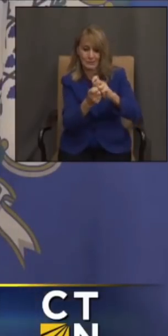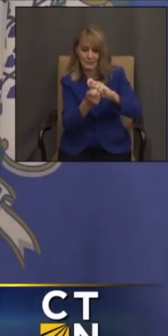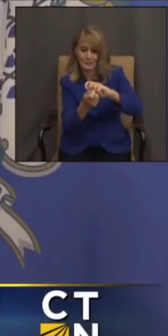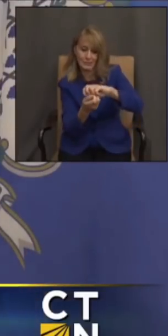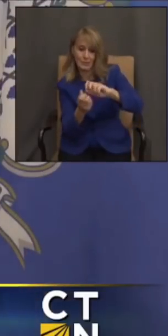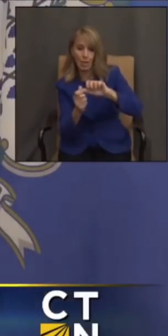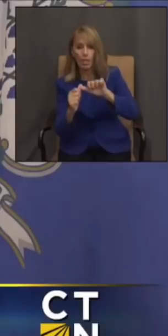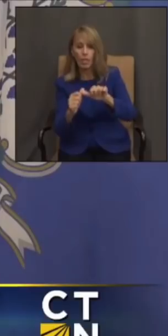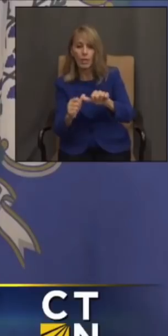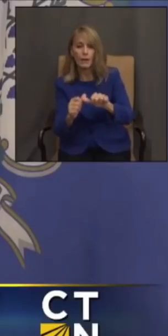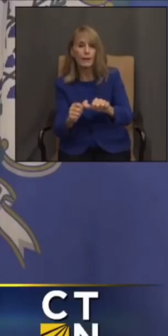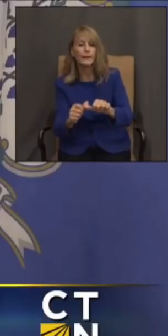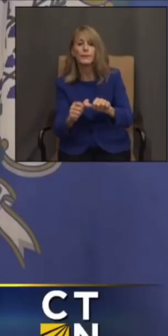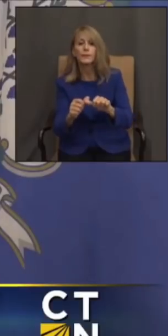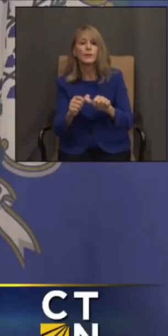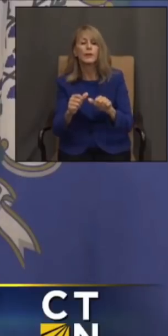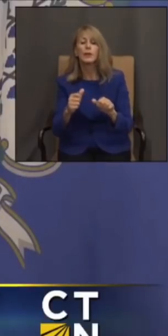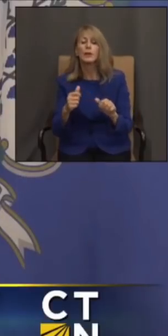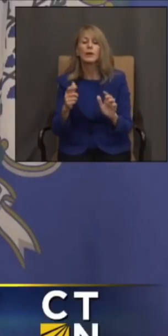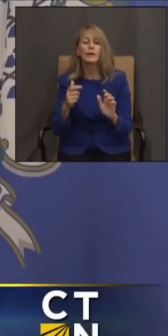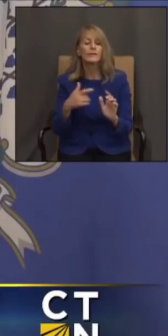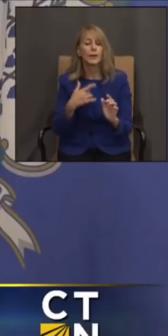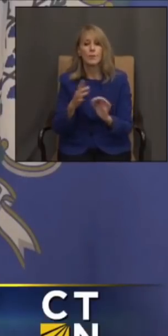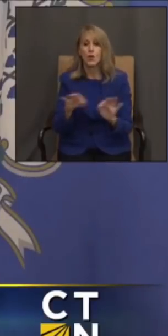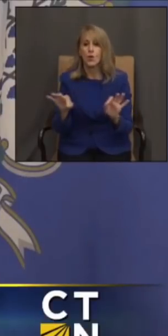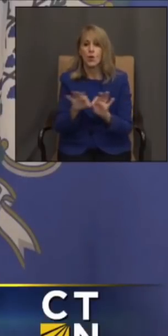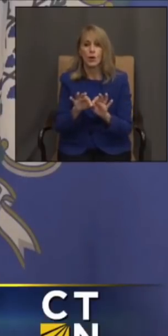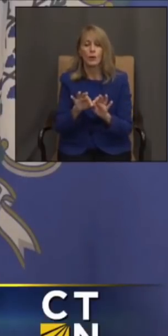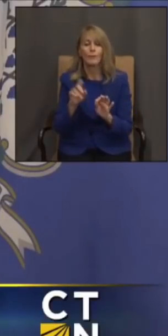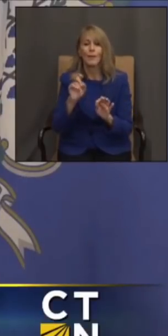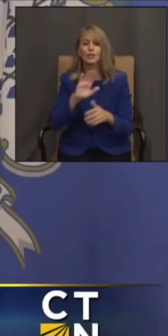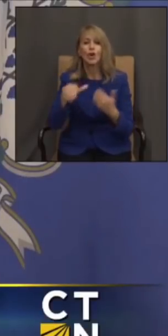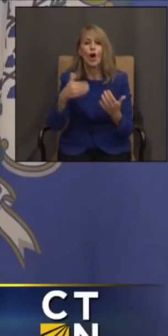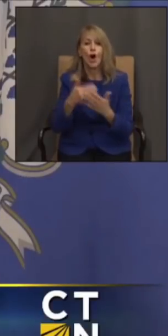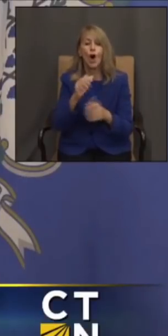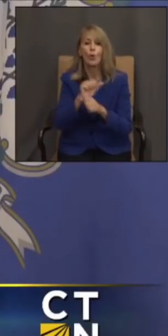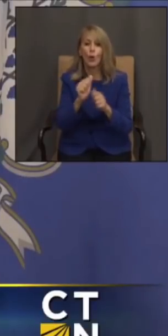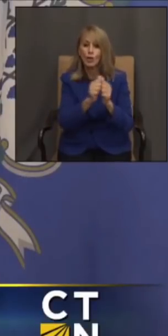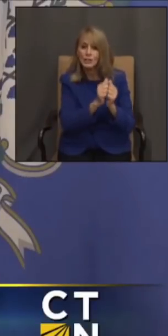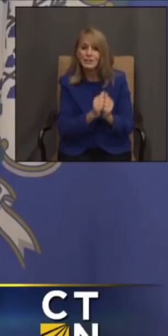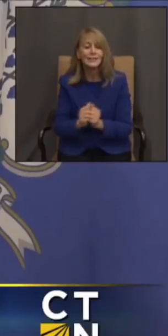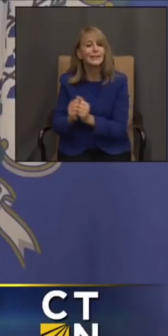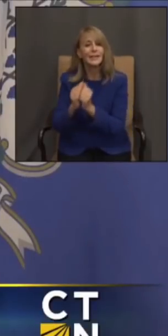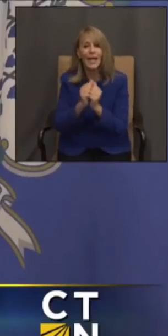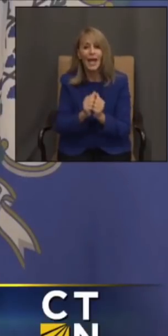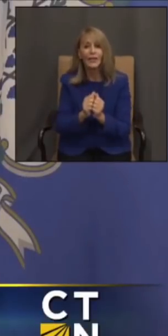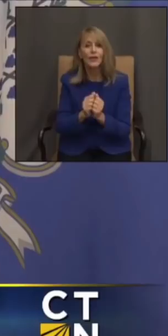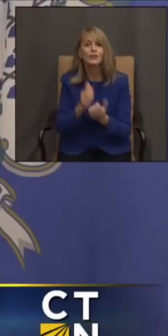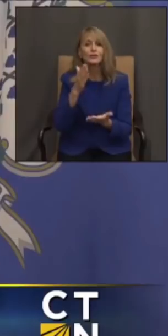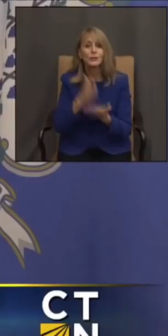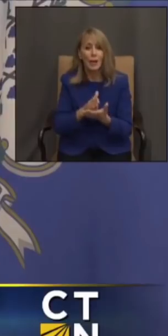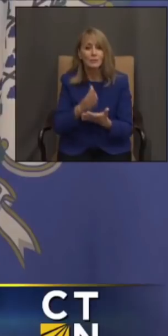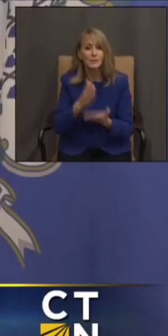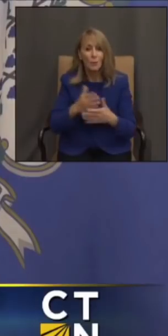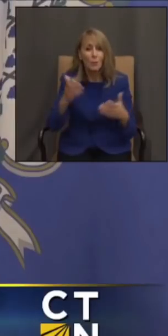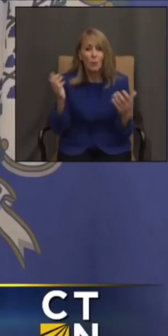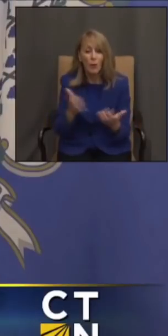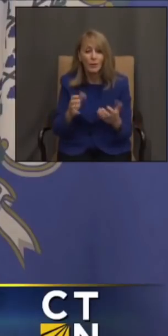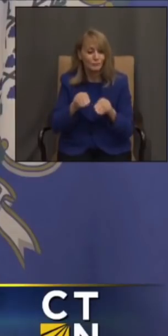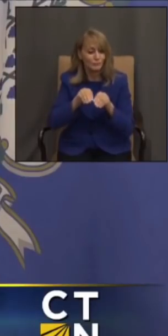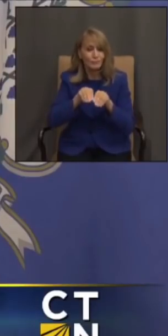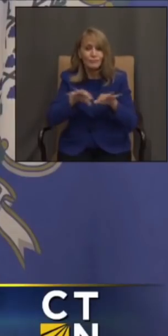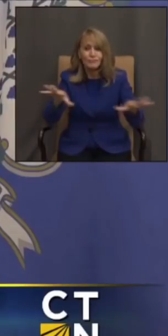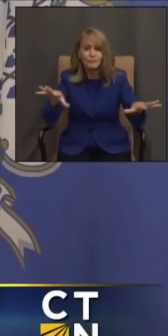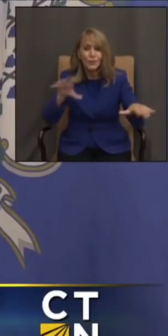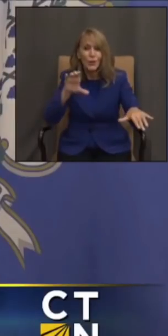as a nation, work together to make sure we limit the possible transmission of this virus as much as